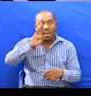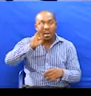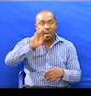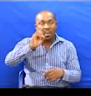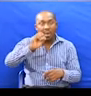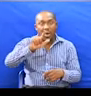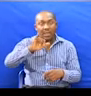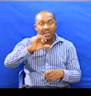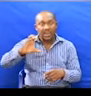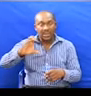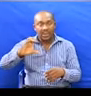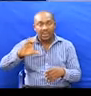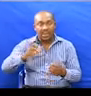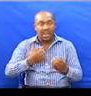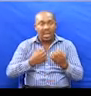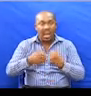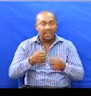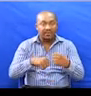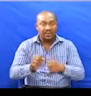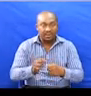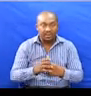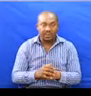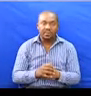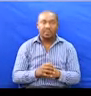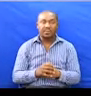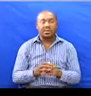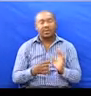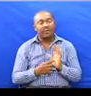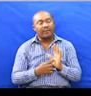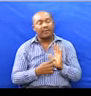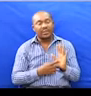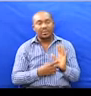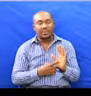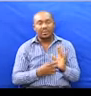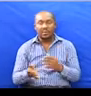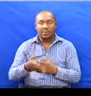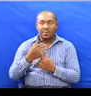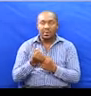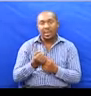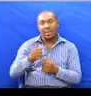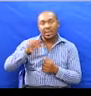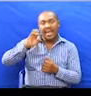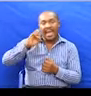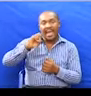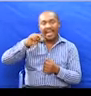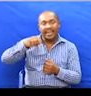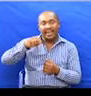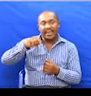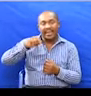what? Activities. For instance, we've got enzymes.